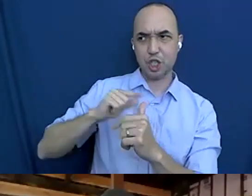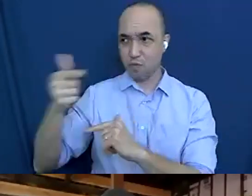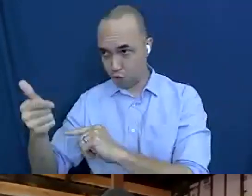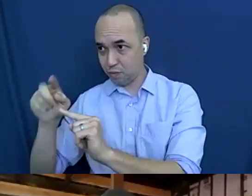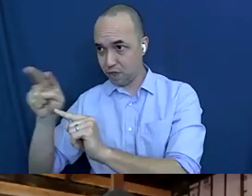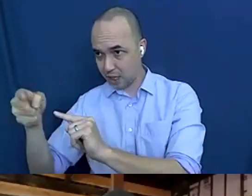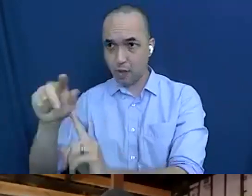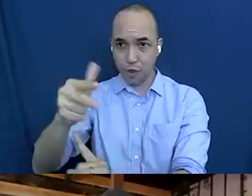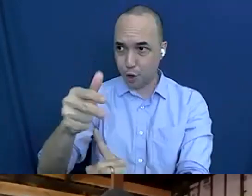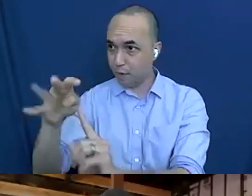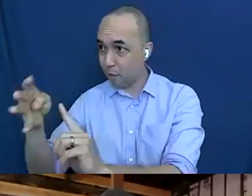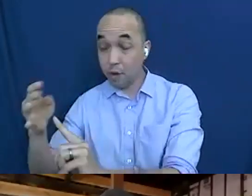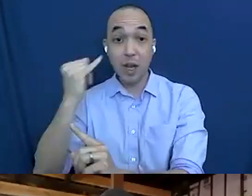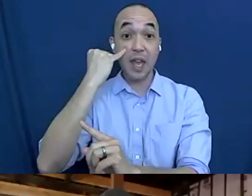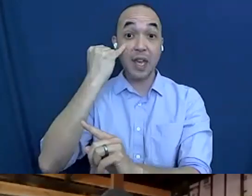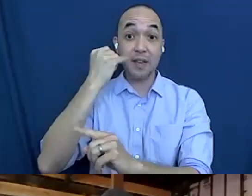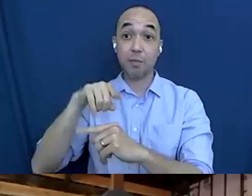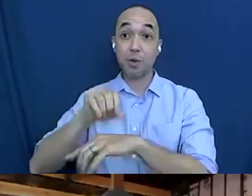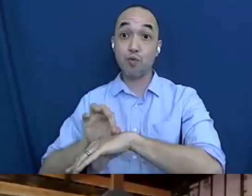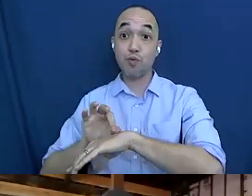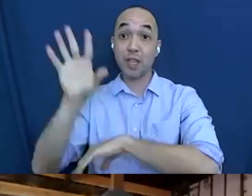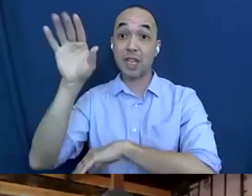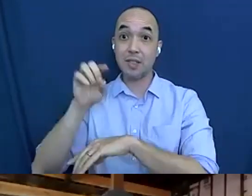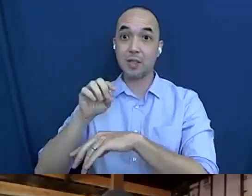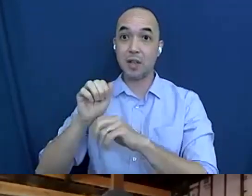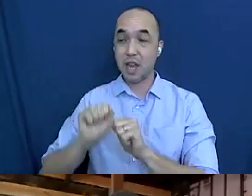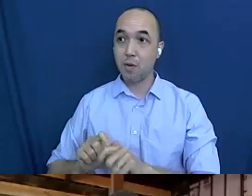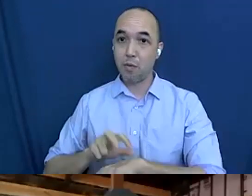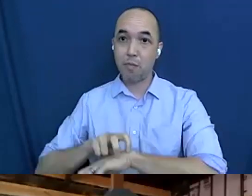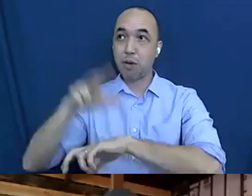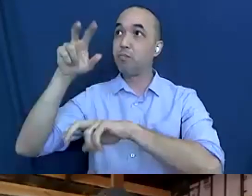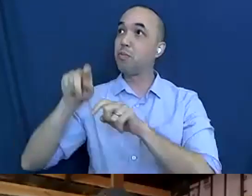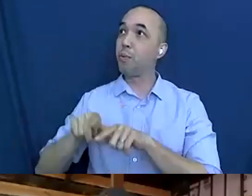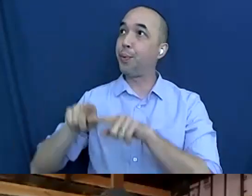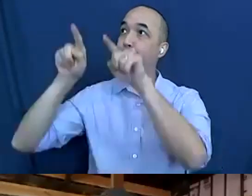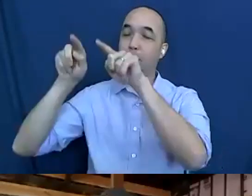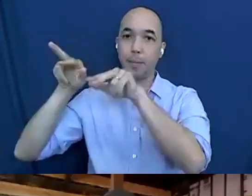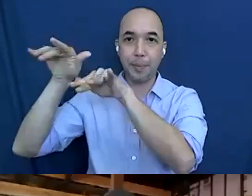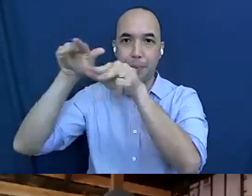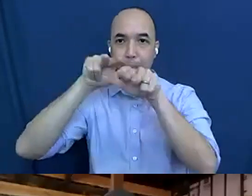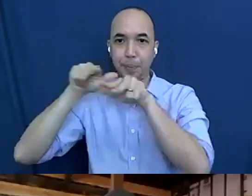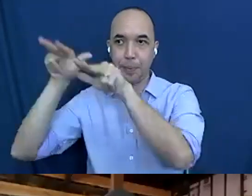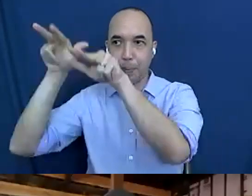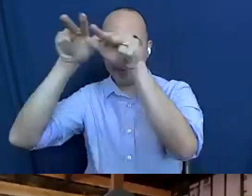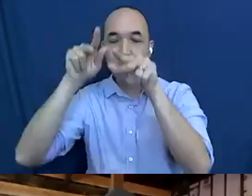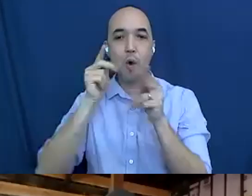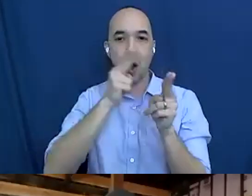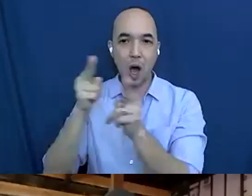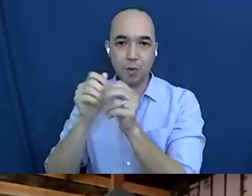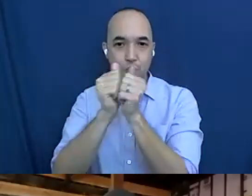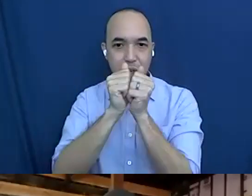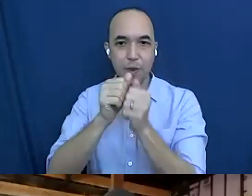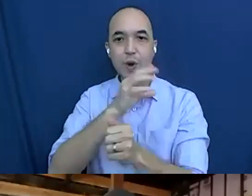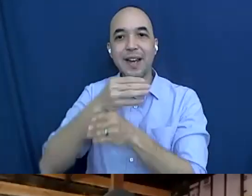release them, they'll hunt as a pack and they'll share in the kill. This is the only species that does it. Wow. And